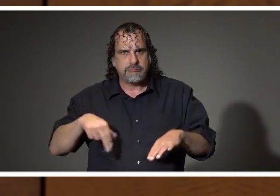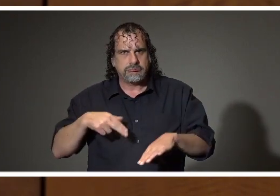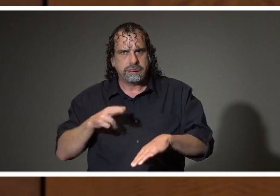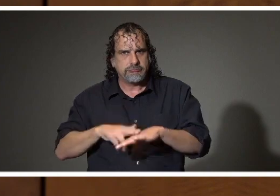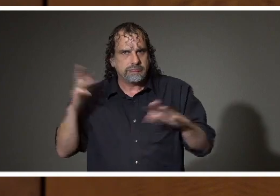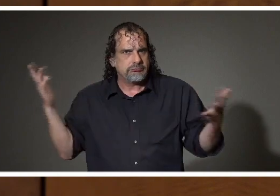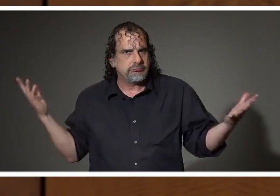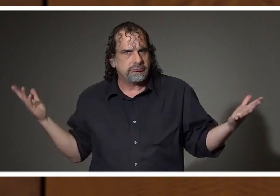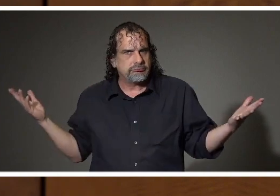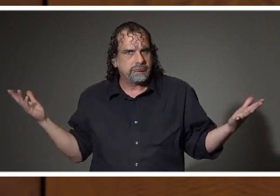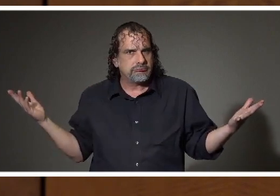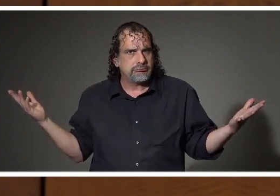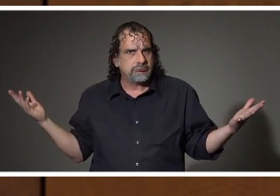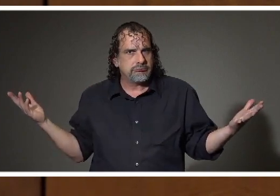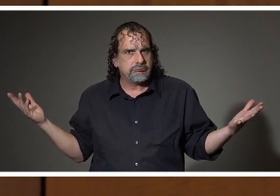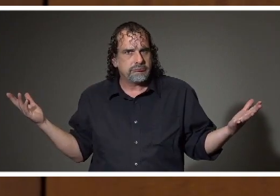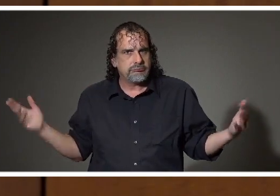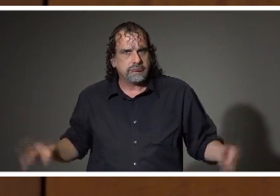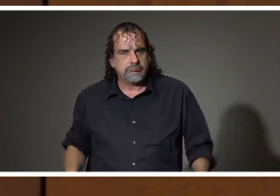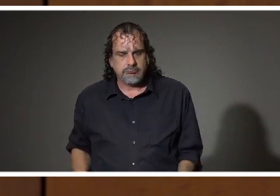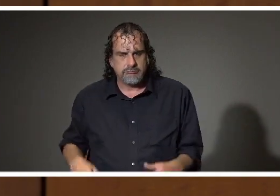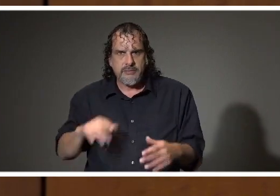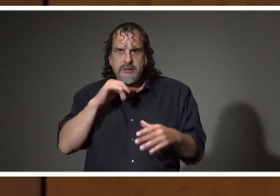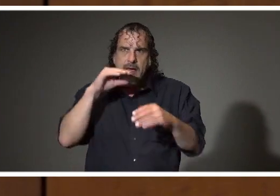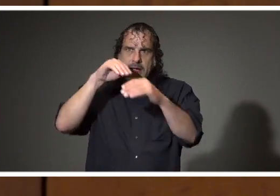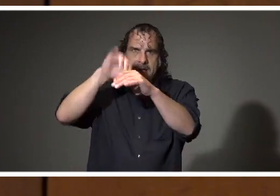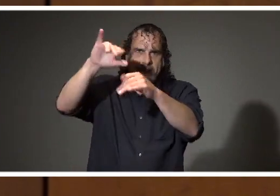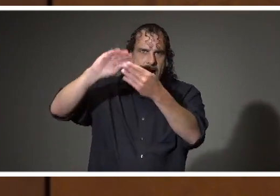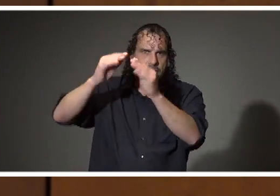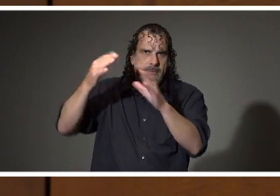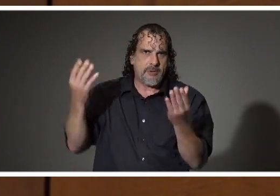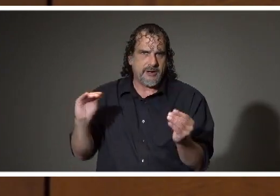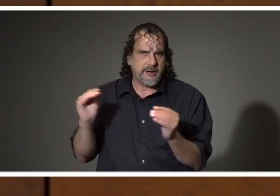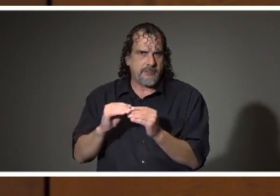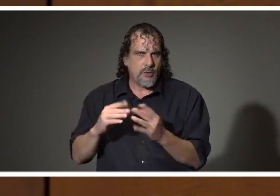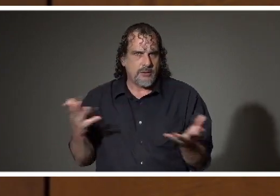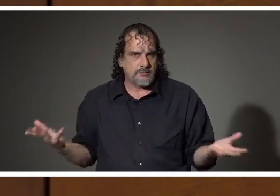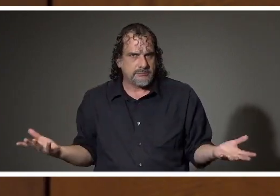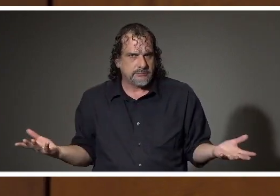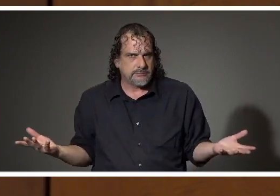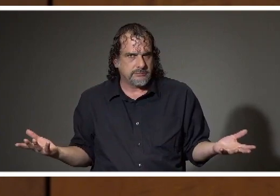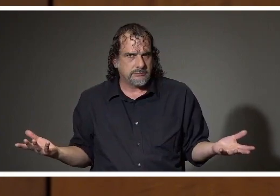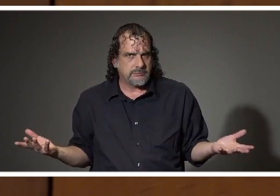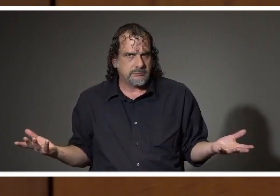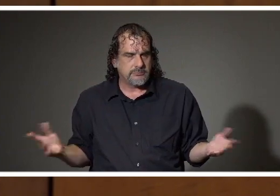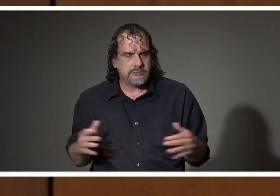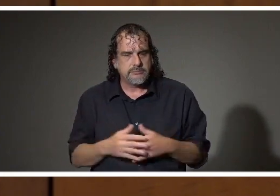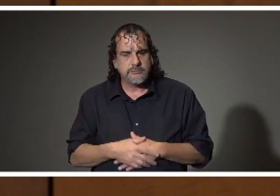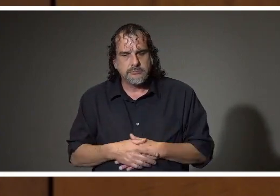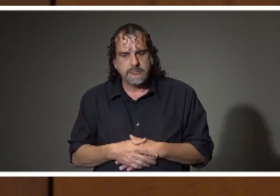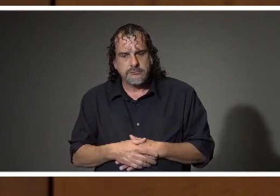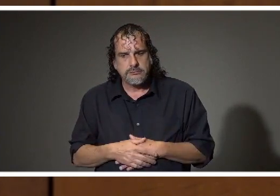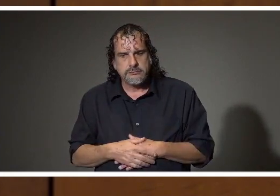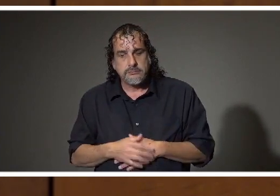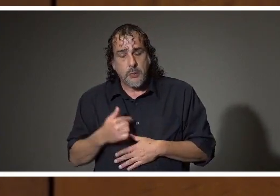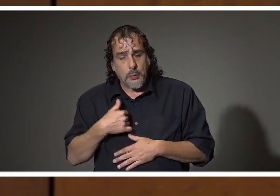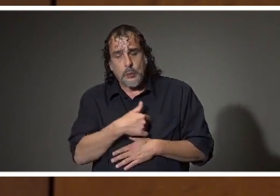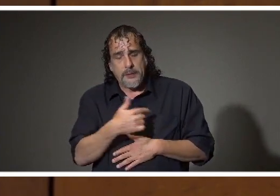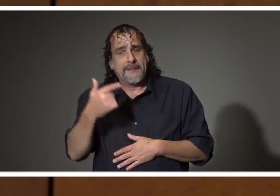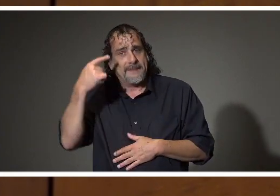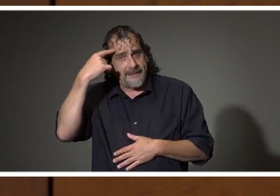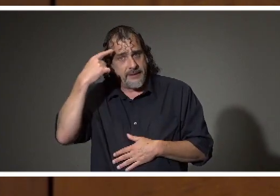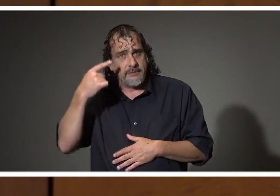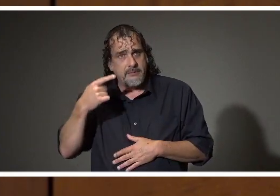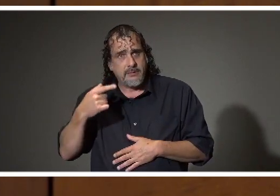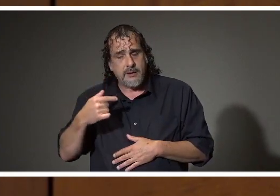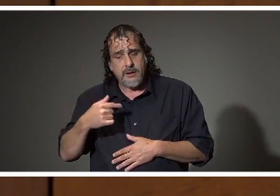have recovered, well, they kind of fall off the chart, we think, in terms of necessity to continue to do that, because we think that once